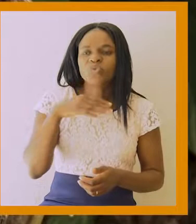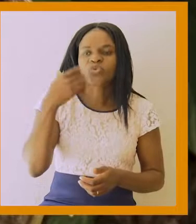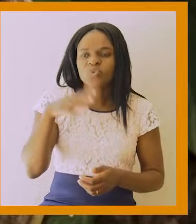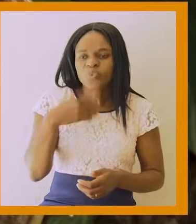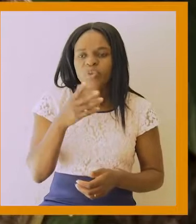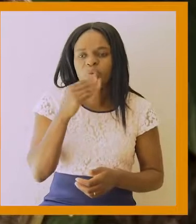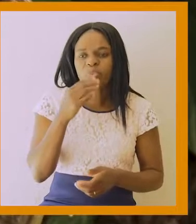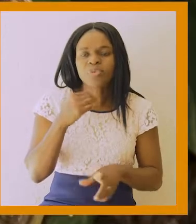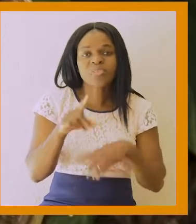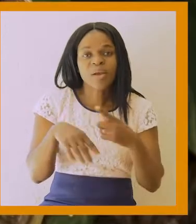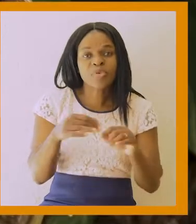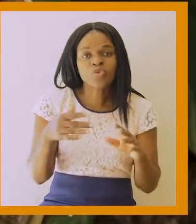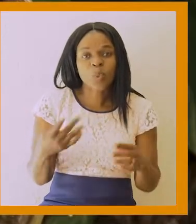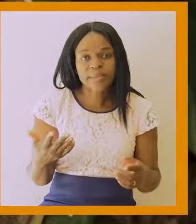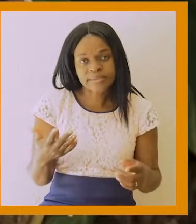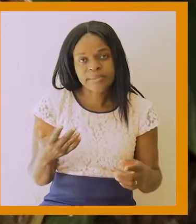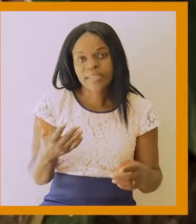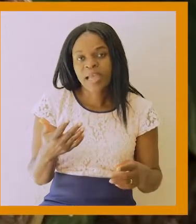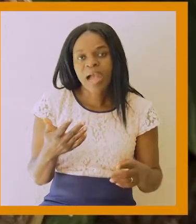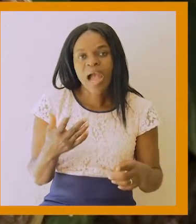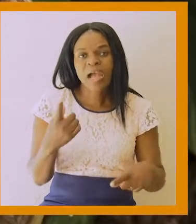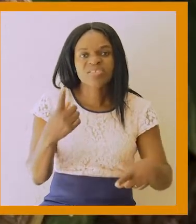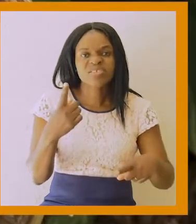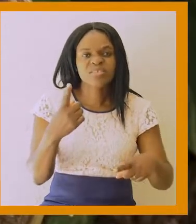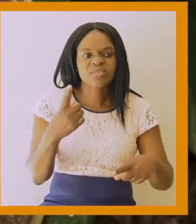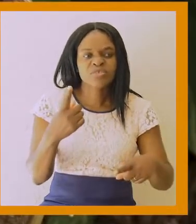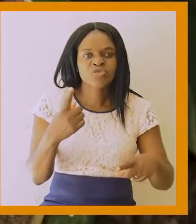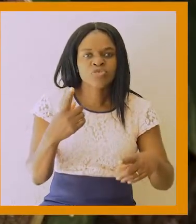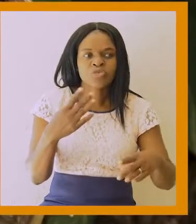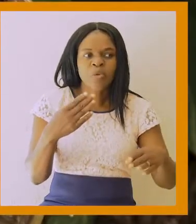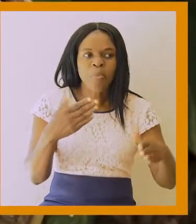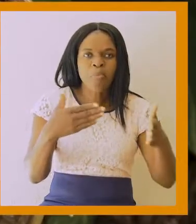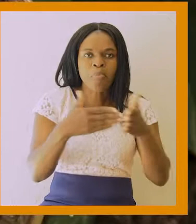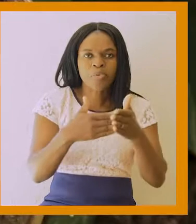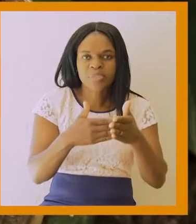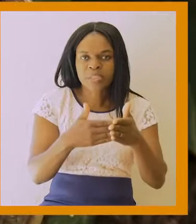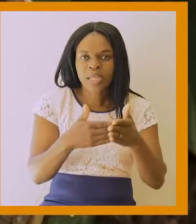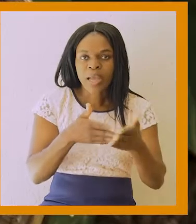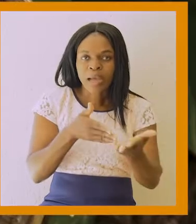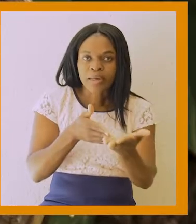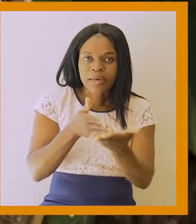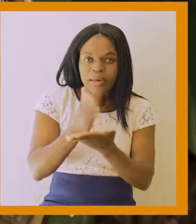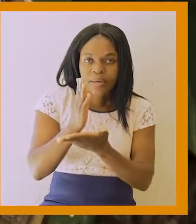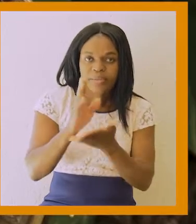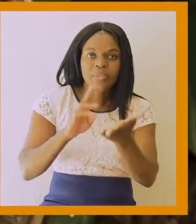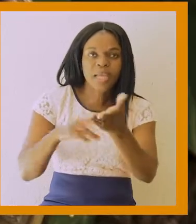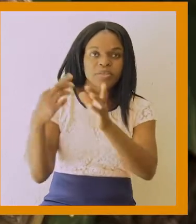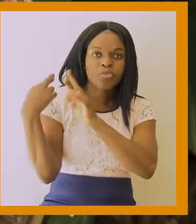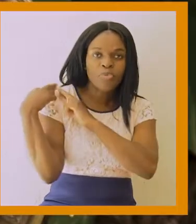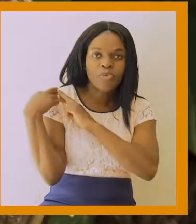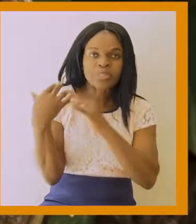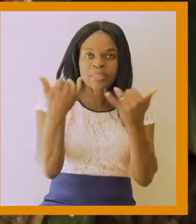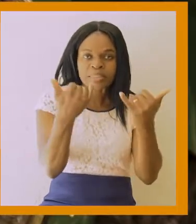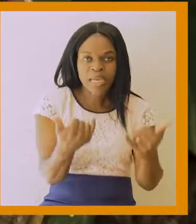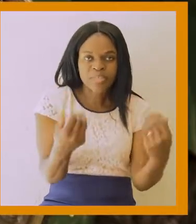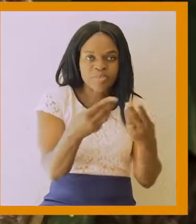continues to be raised about the clash that exists between rights and responsibilities for young people. You